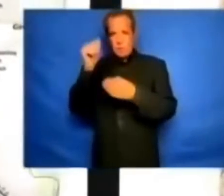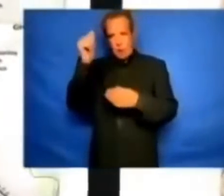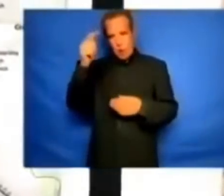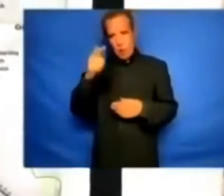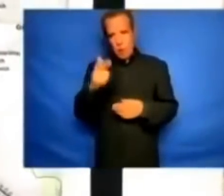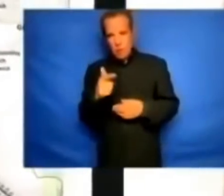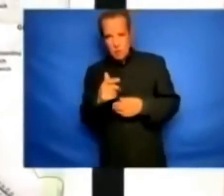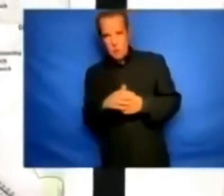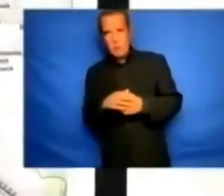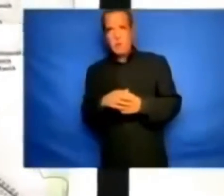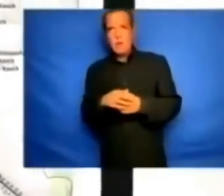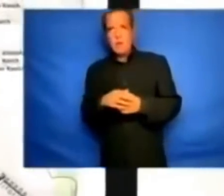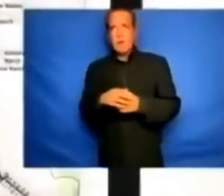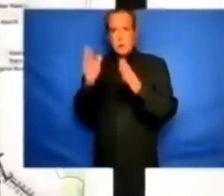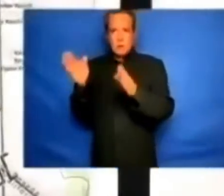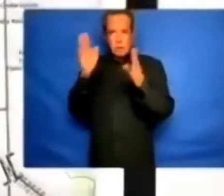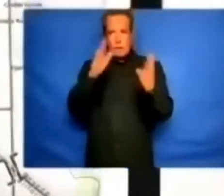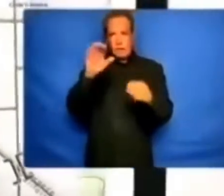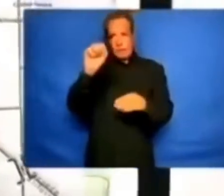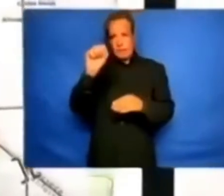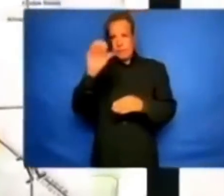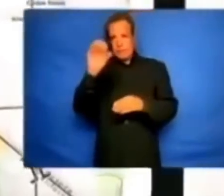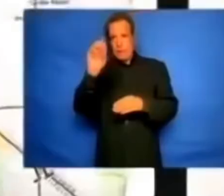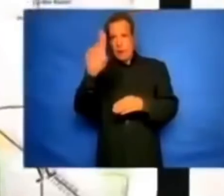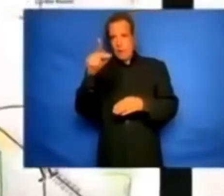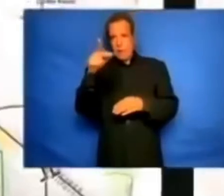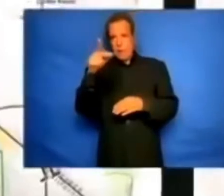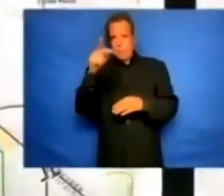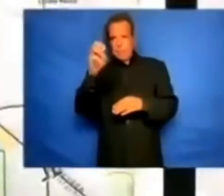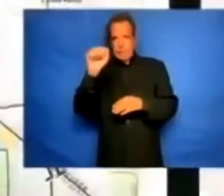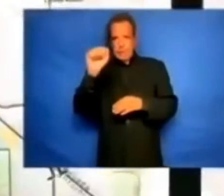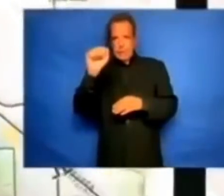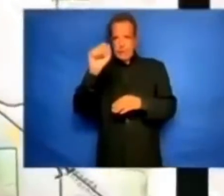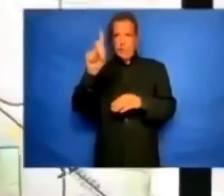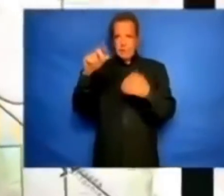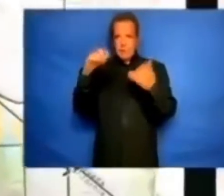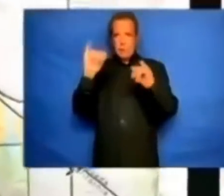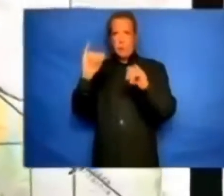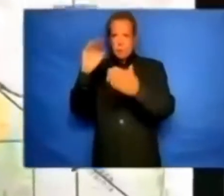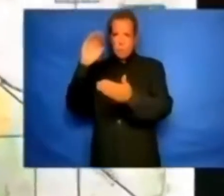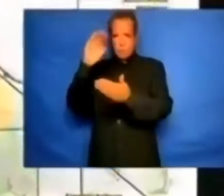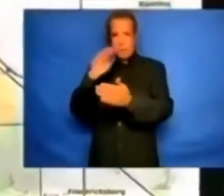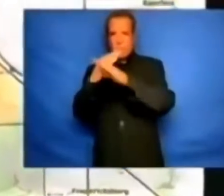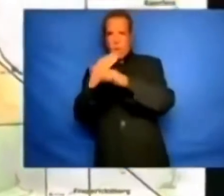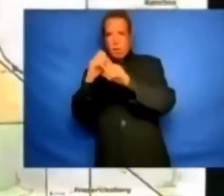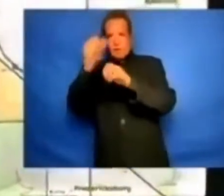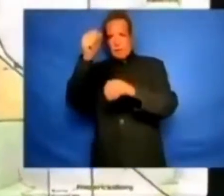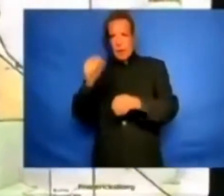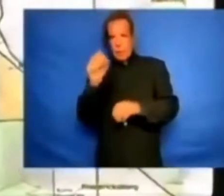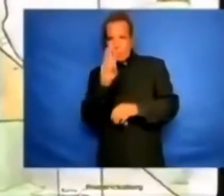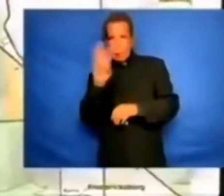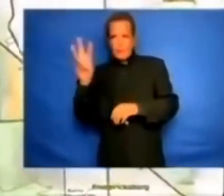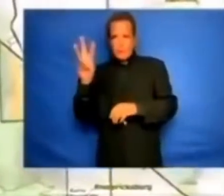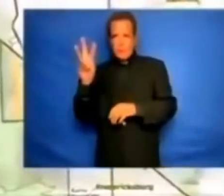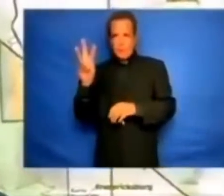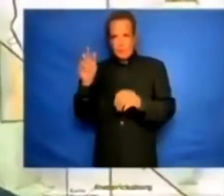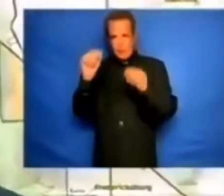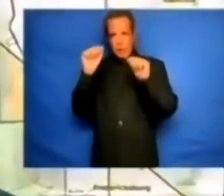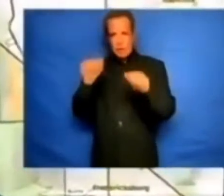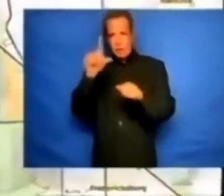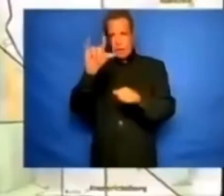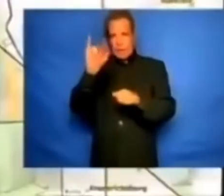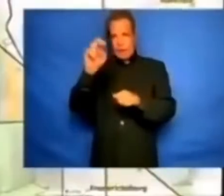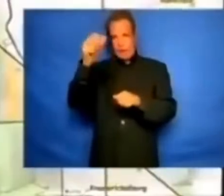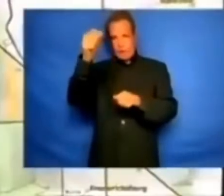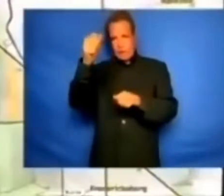we move towards Scout Peak, line production does continue to the southwest. They've been able to bring direct line all the way down into the